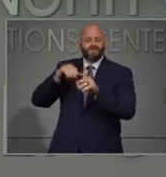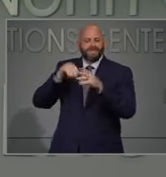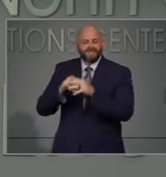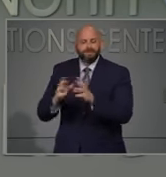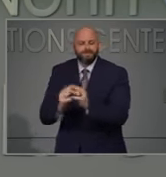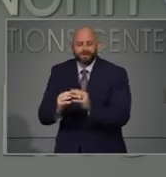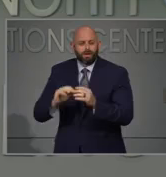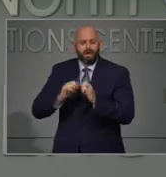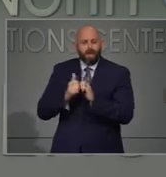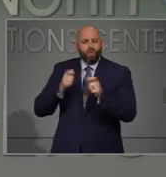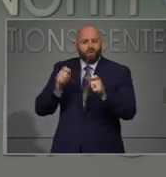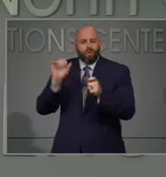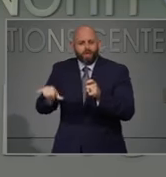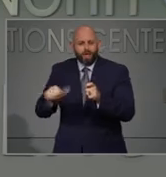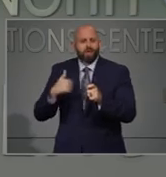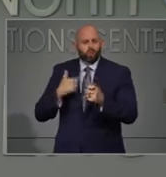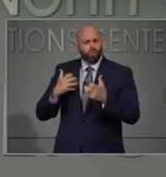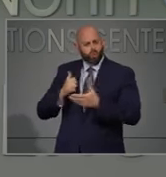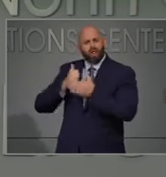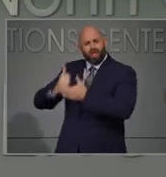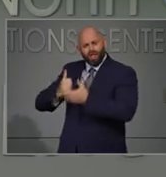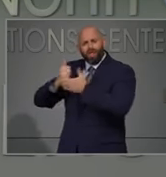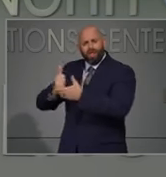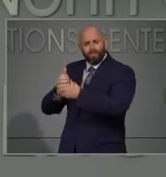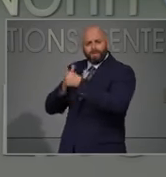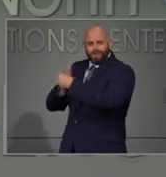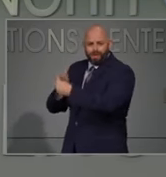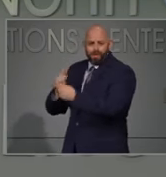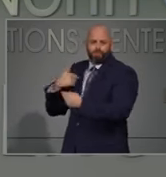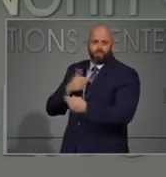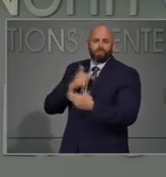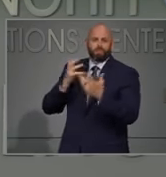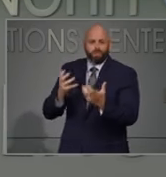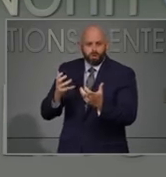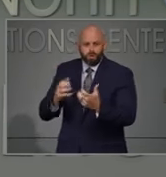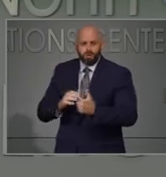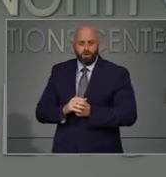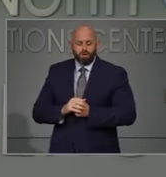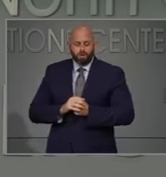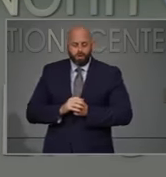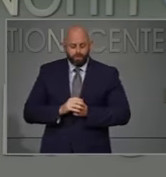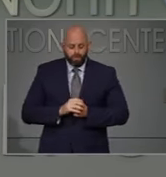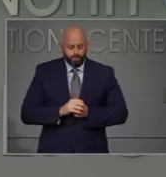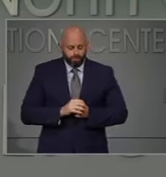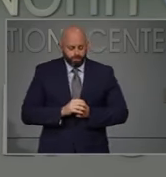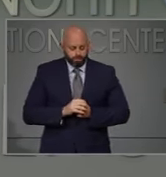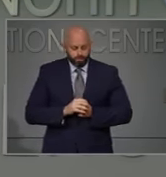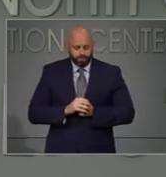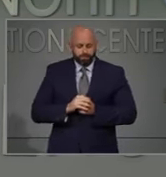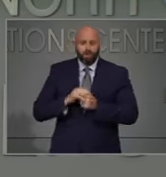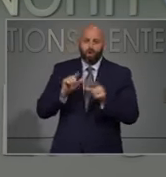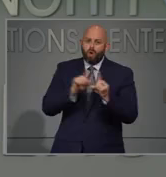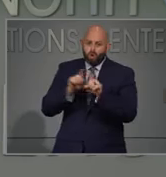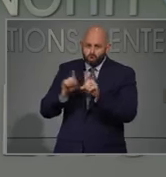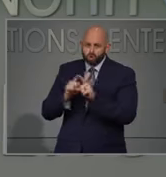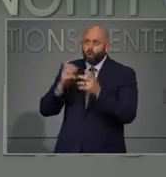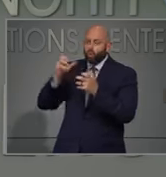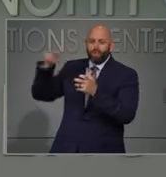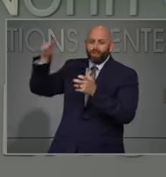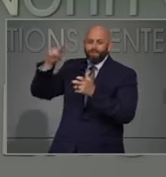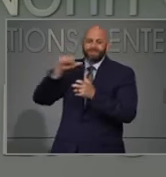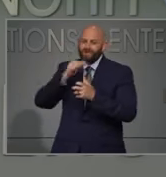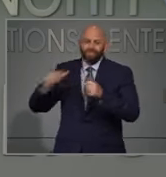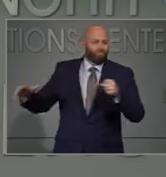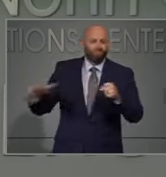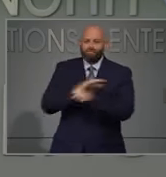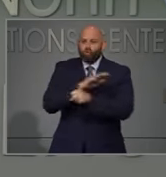We want to help with that, but we also want them to talk about a scaled down convention. And when